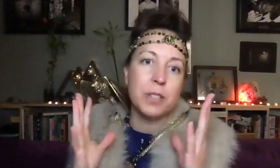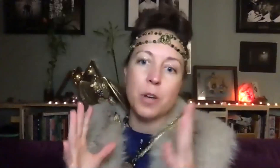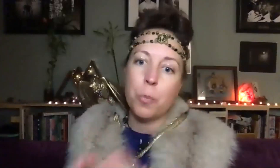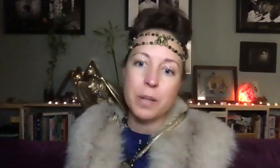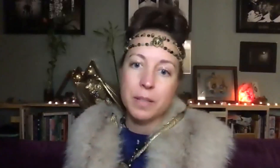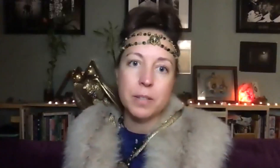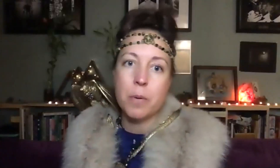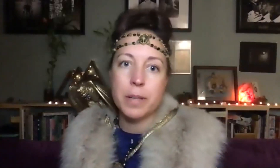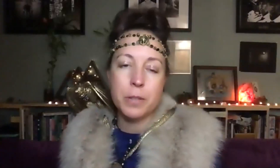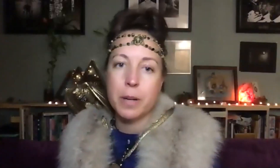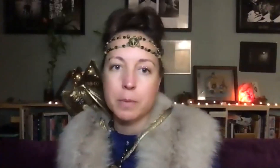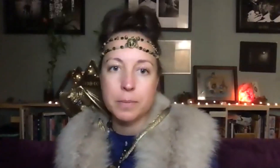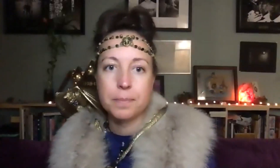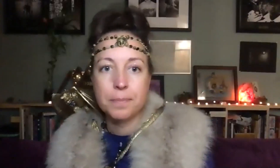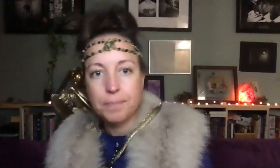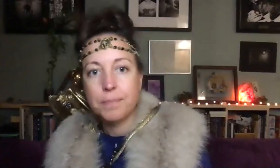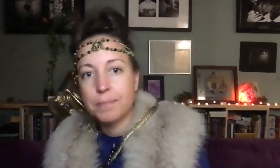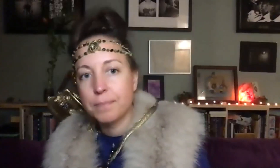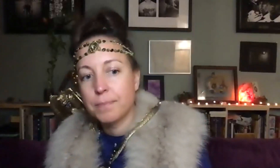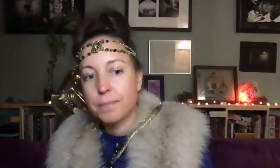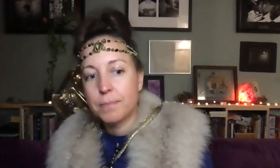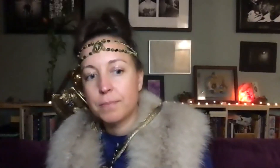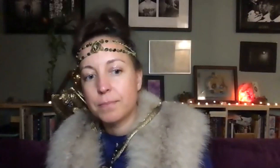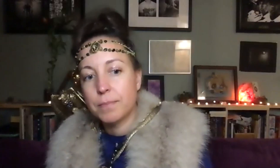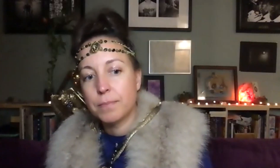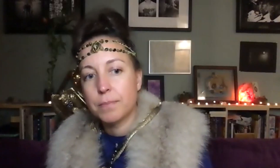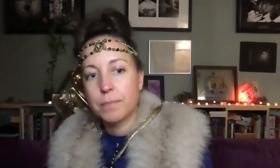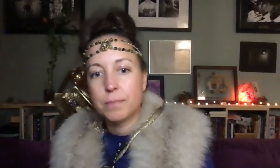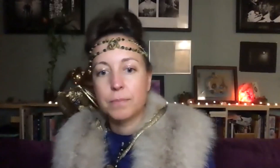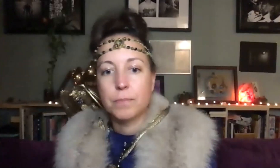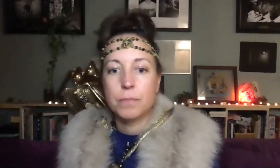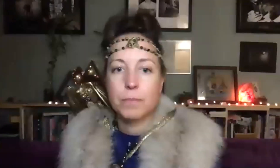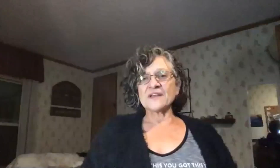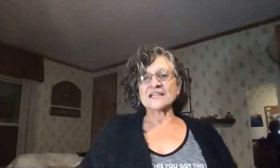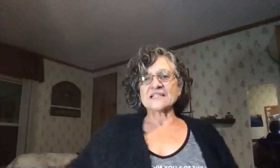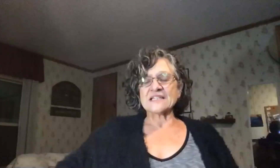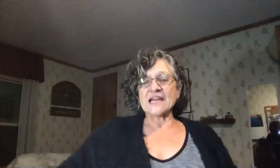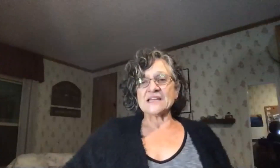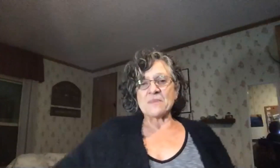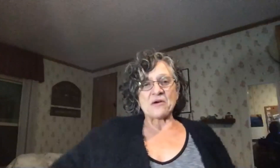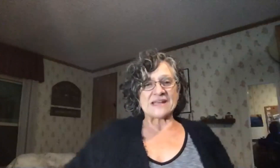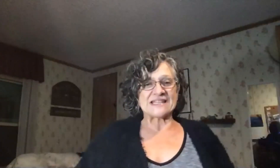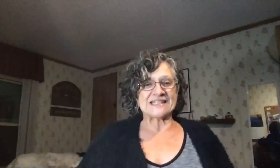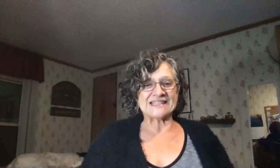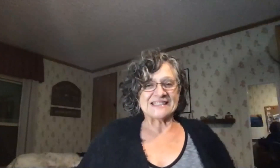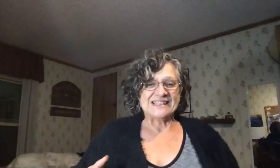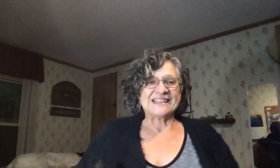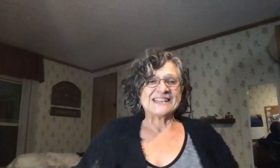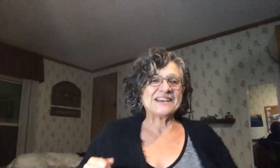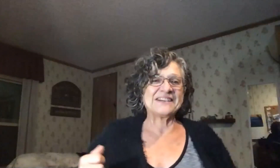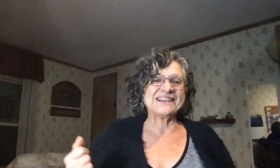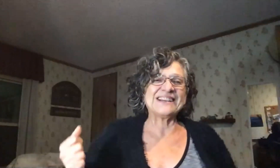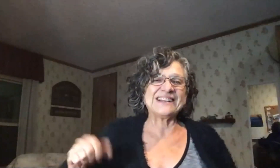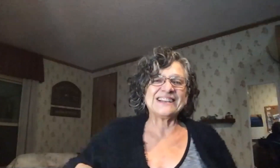it just opens. It's incredible. Yeah. Okay. I'm kind of excited about it.